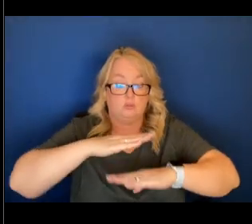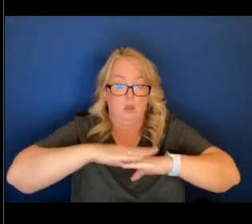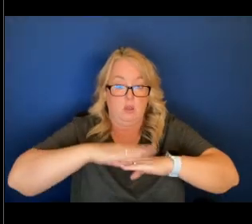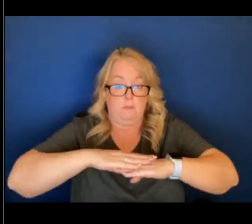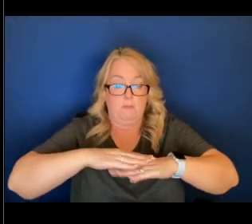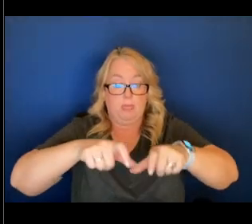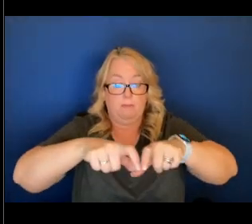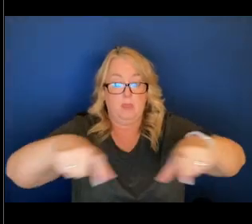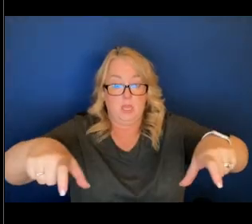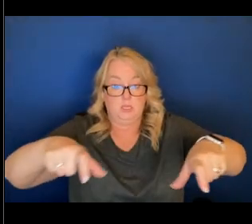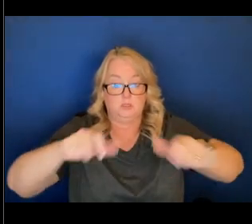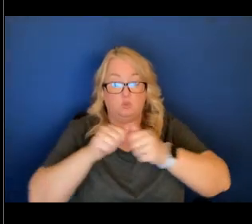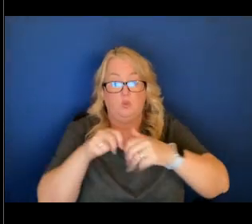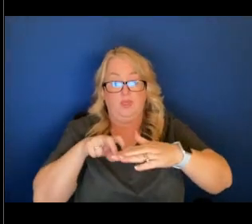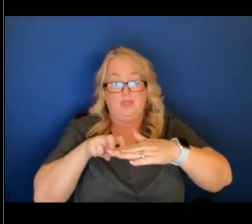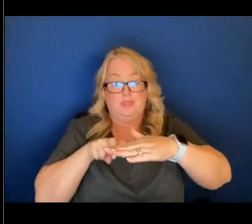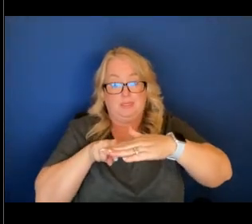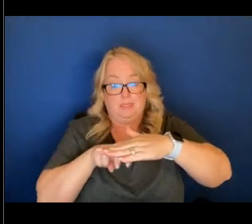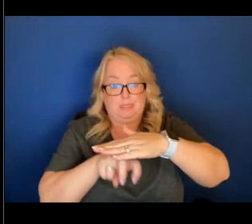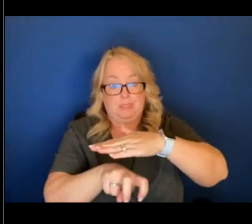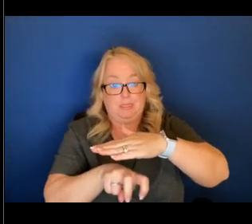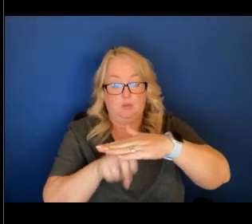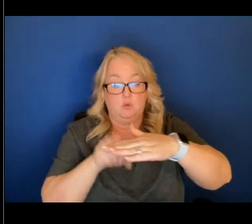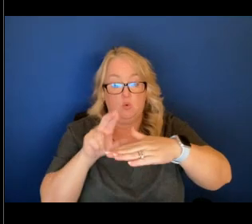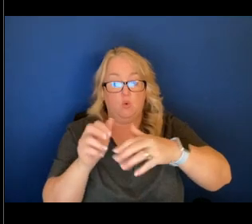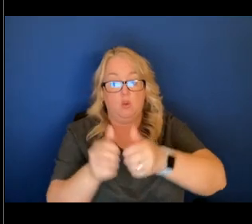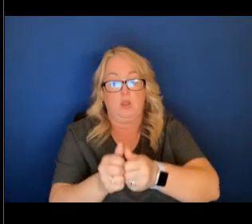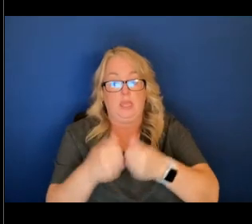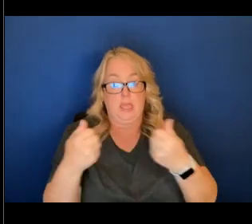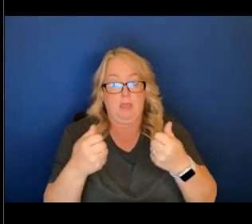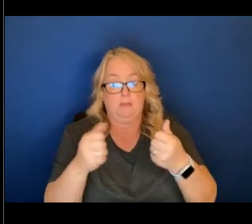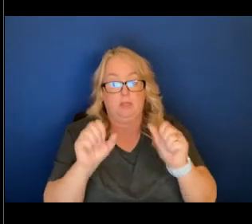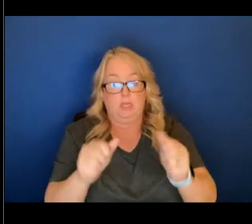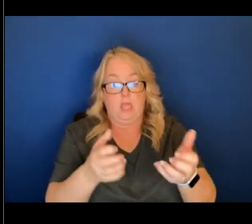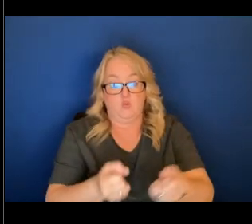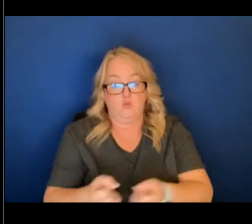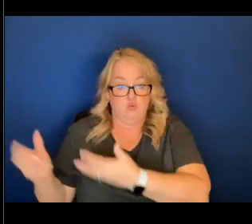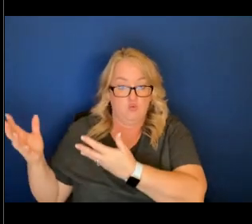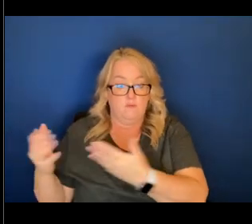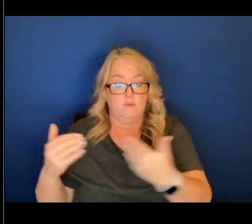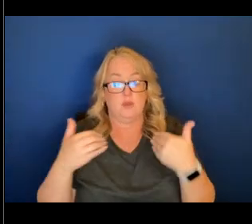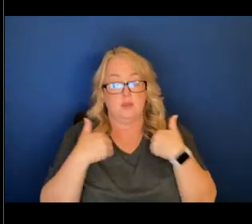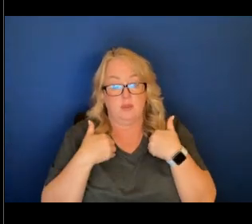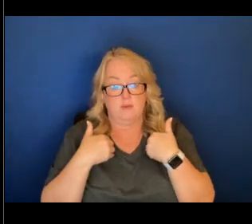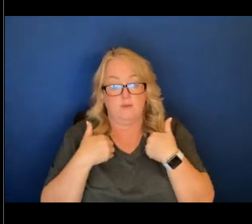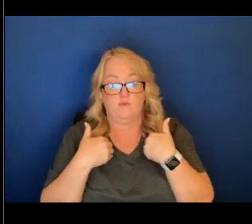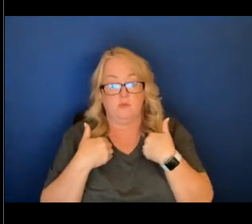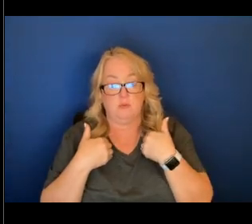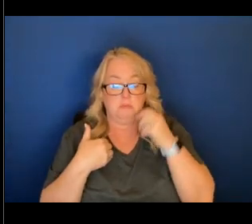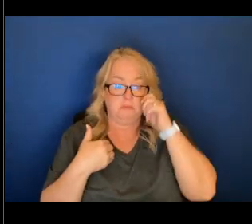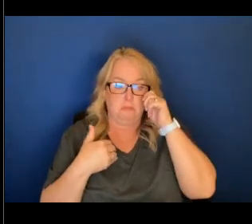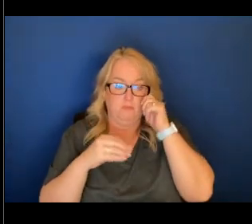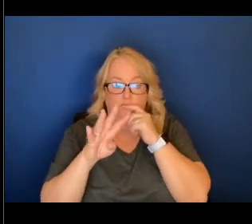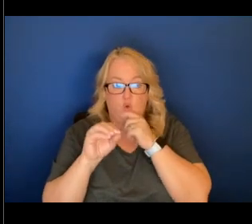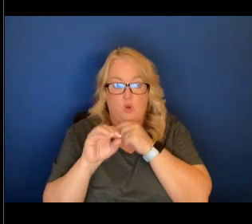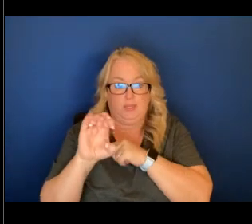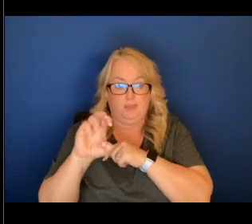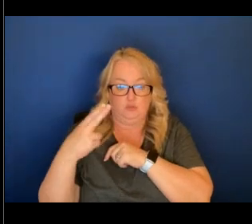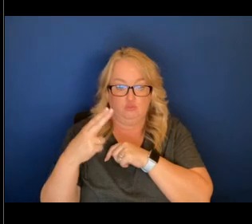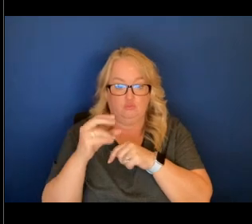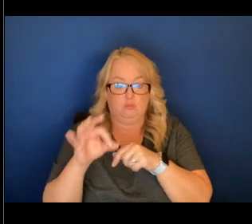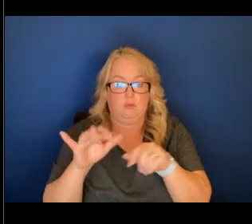knee space or a removable cabinet to have at least 40 inches of